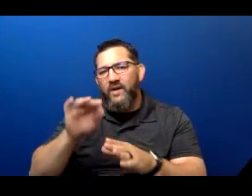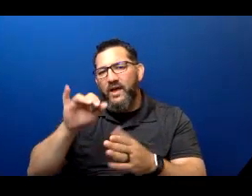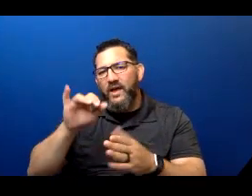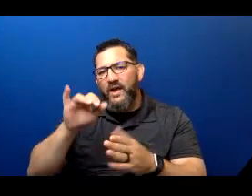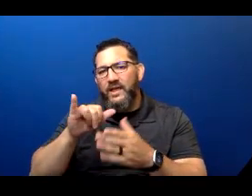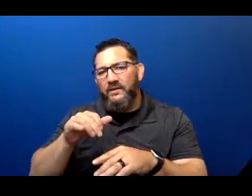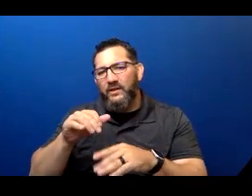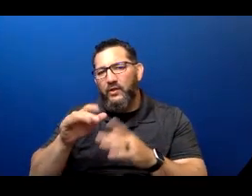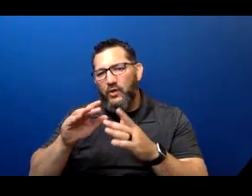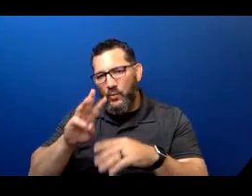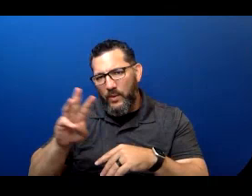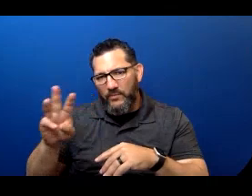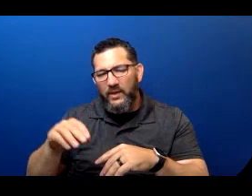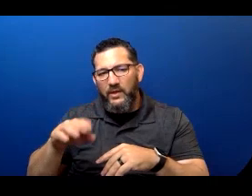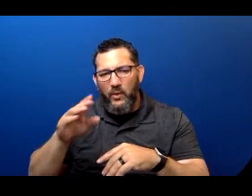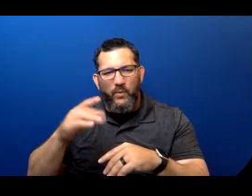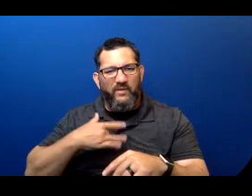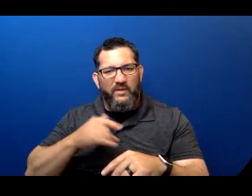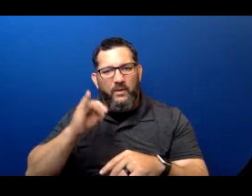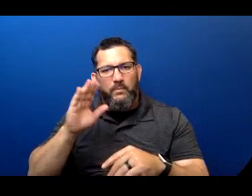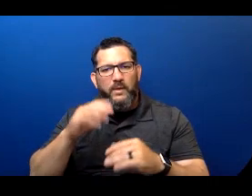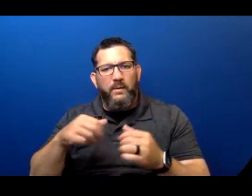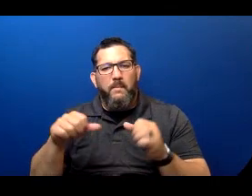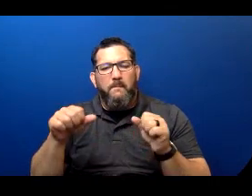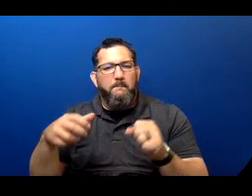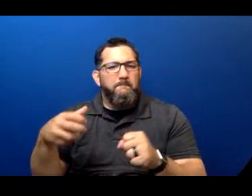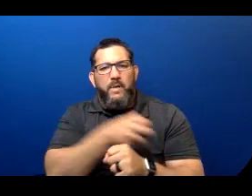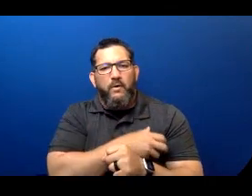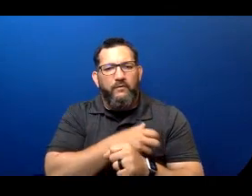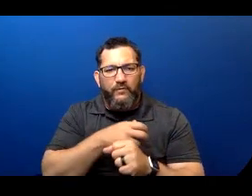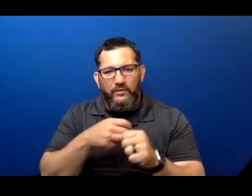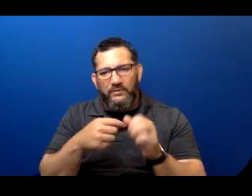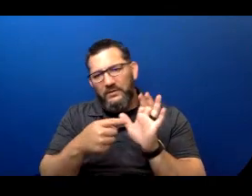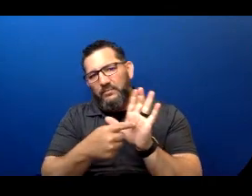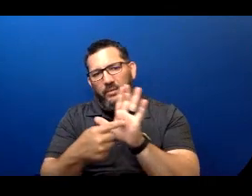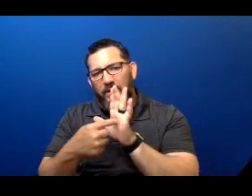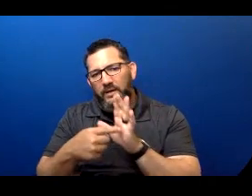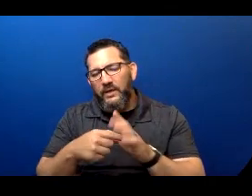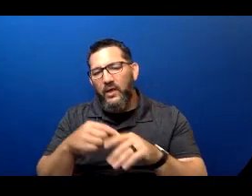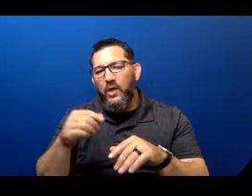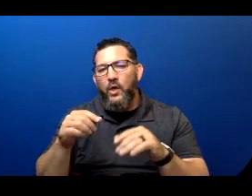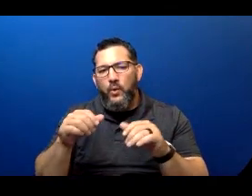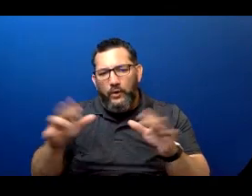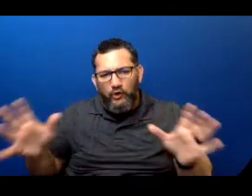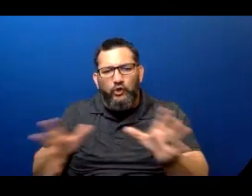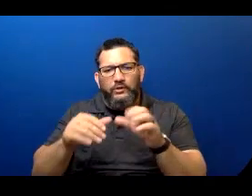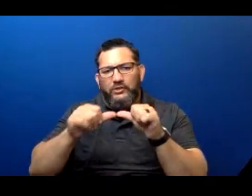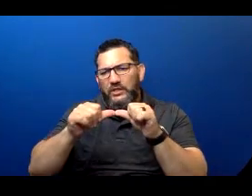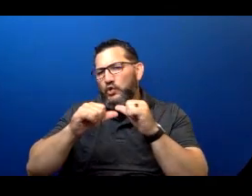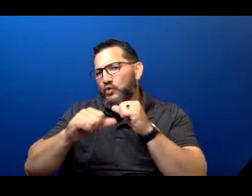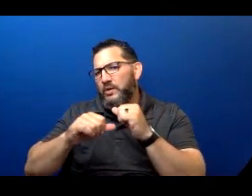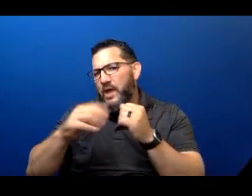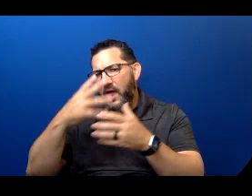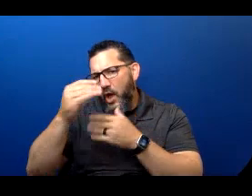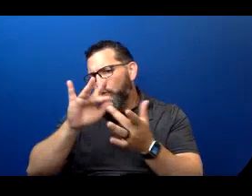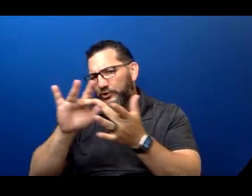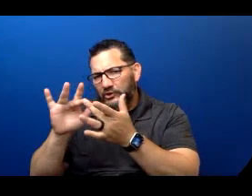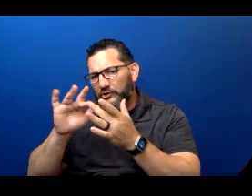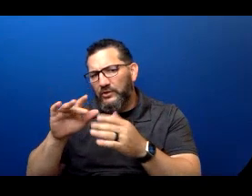powerful display. Continued outreach activities statewide, that does not go away. That's our